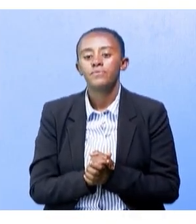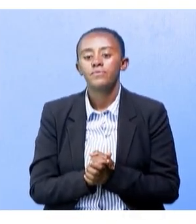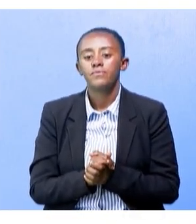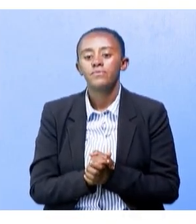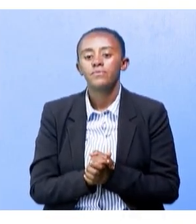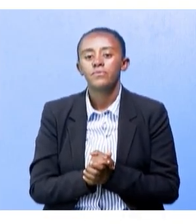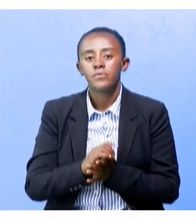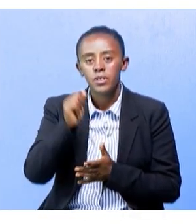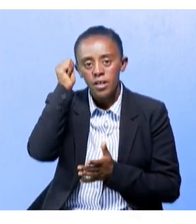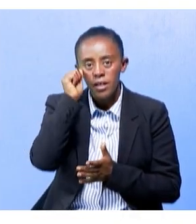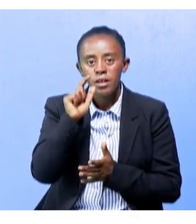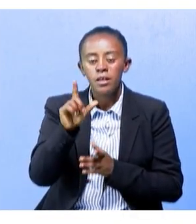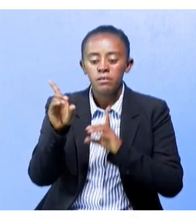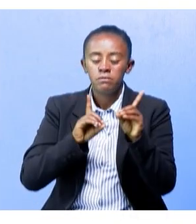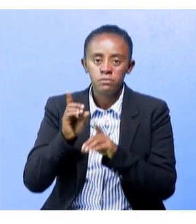He didn't